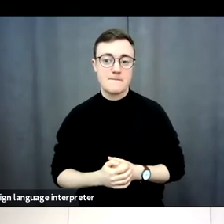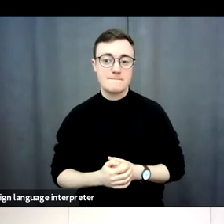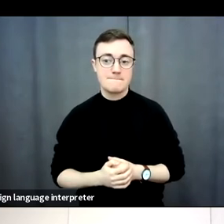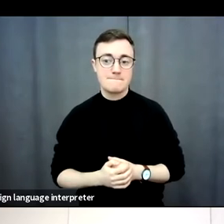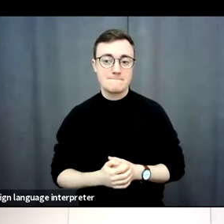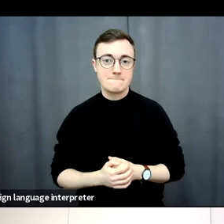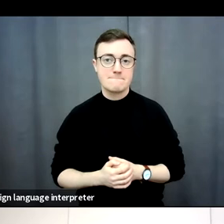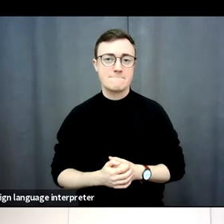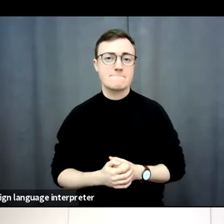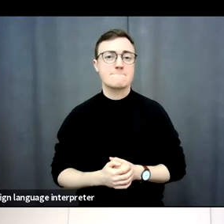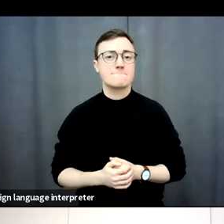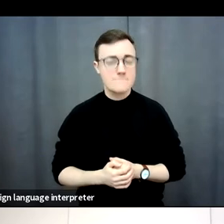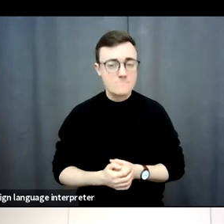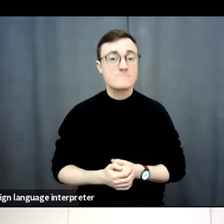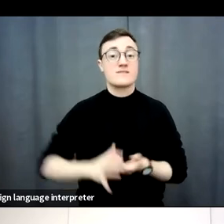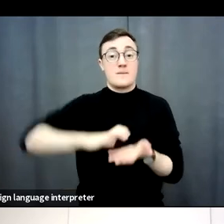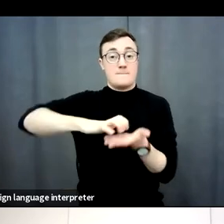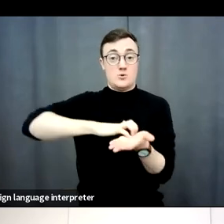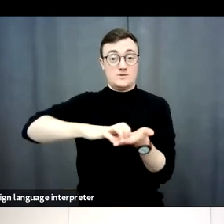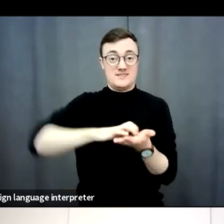Why do we have Braille on Lego bricks?